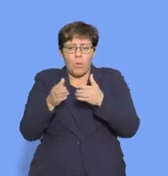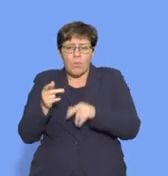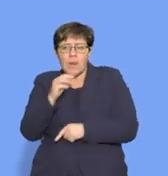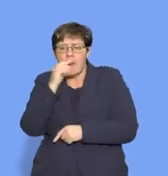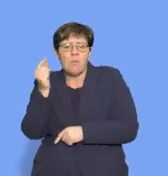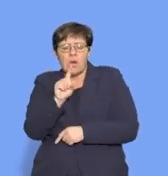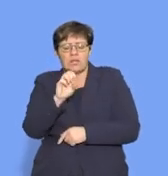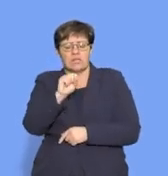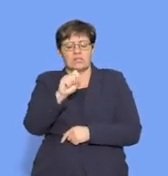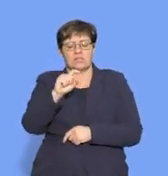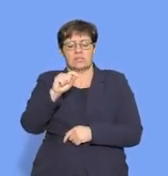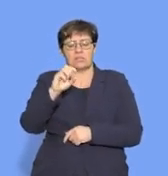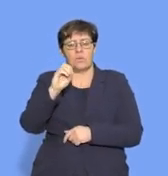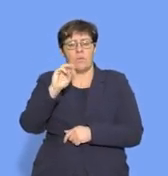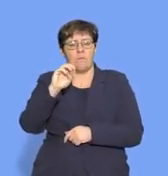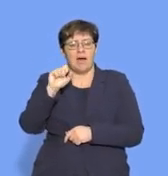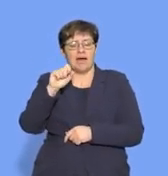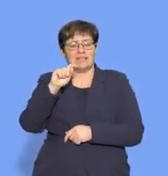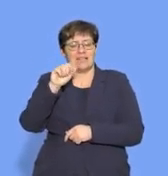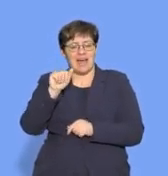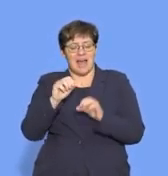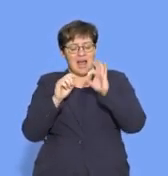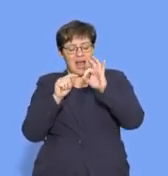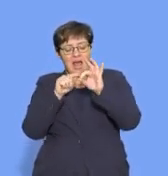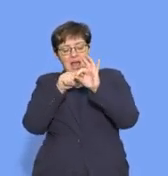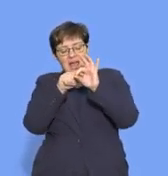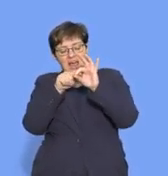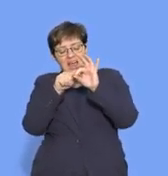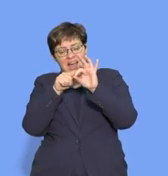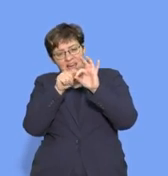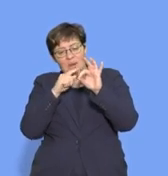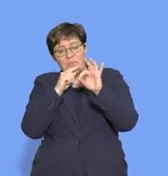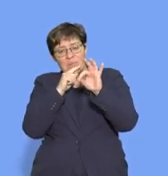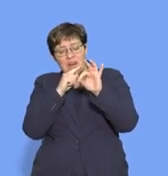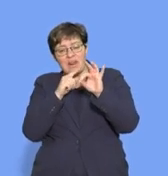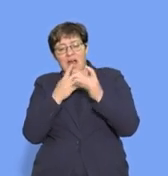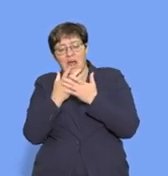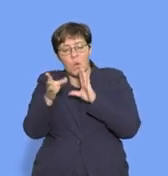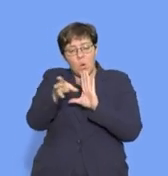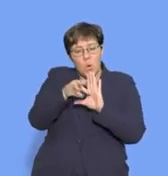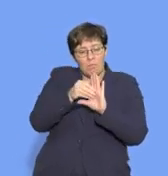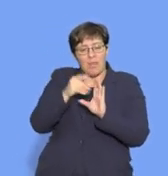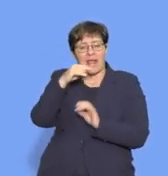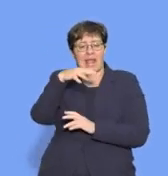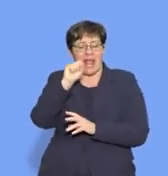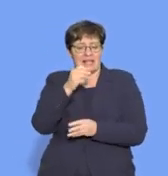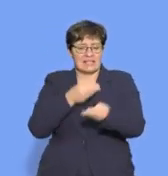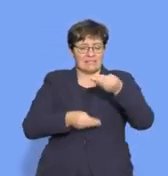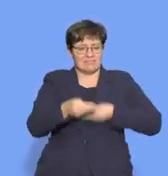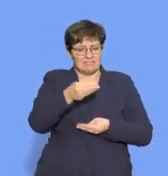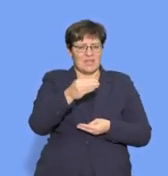stomata. And those are little openings through which a leaf and a stem can absorb